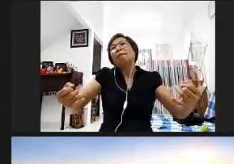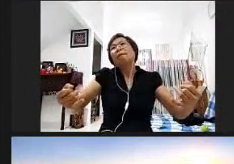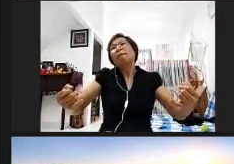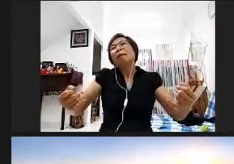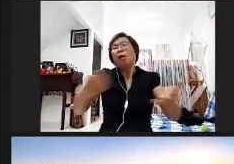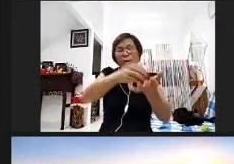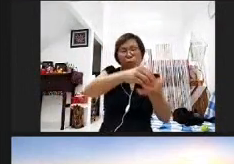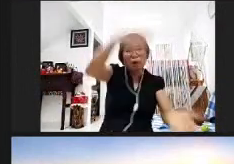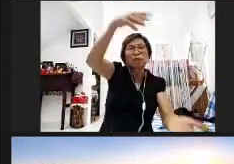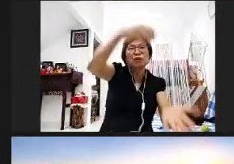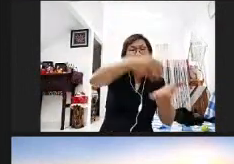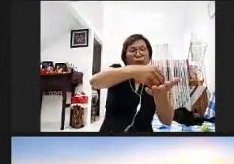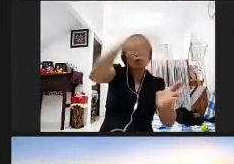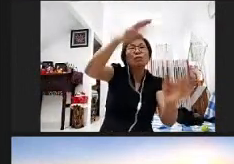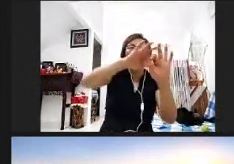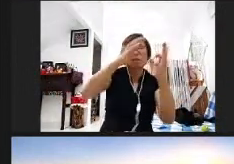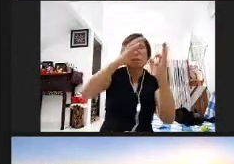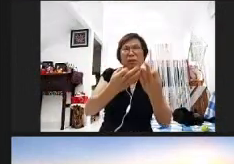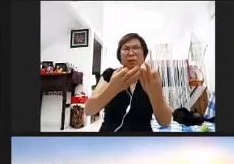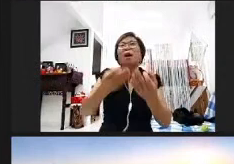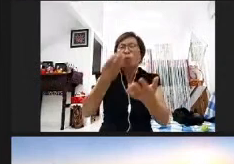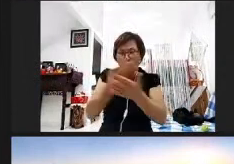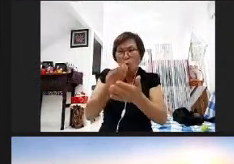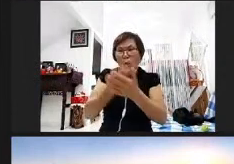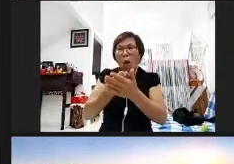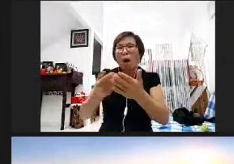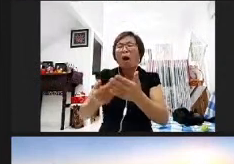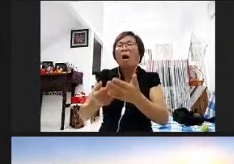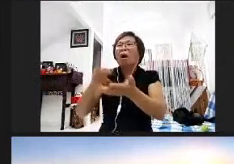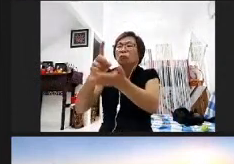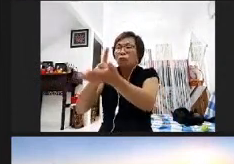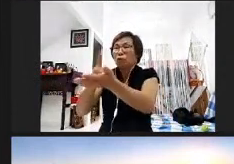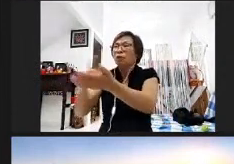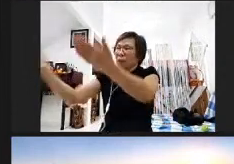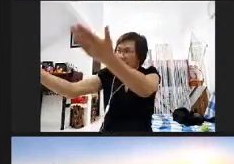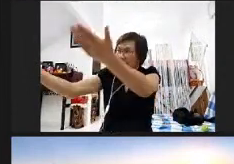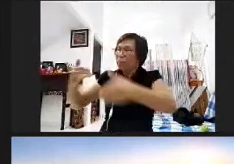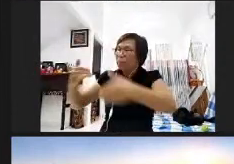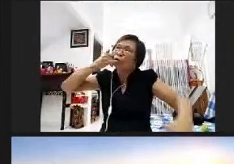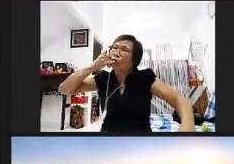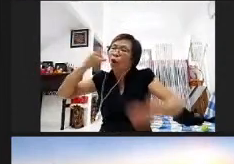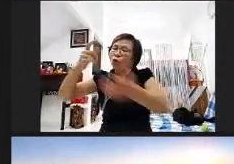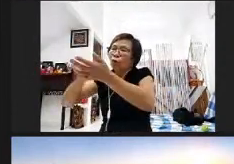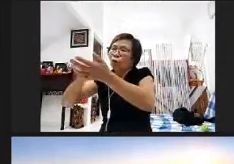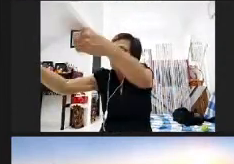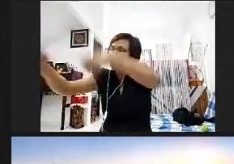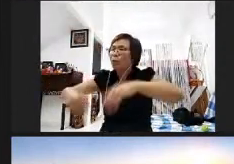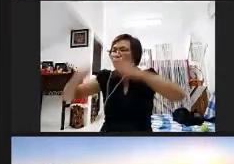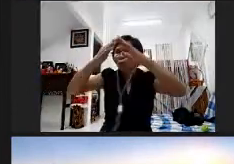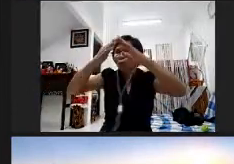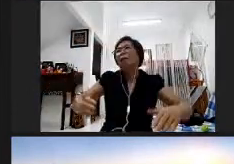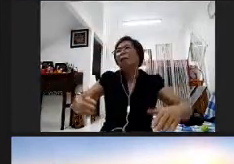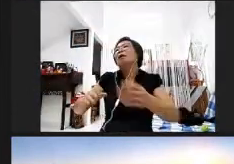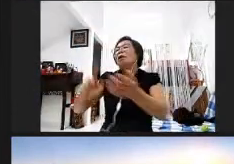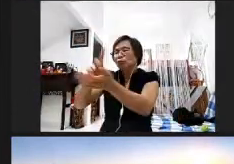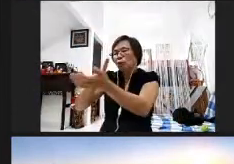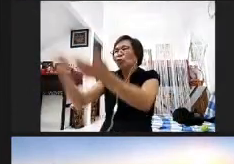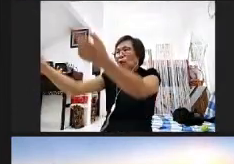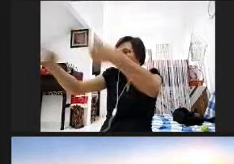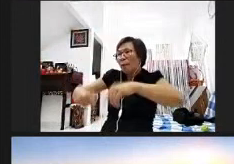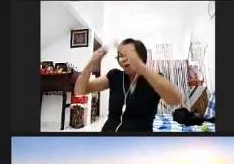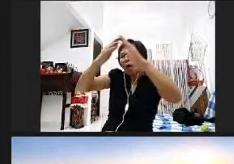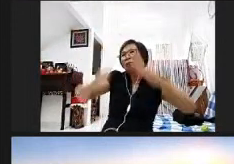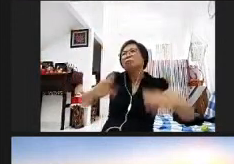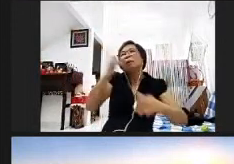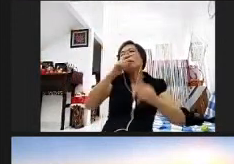families, they can afford to get doctors to do house call because they would rather have the doctors come to their house than go out to the